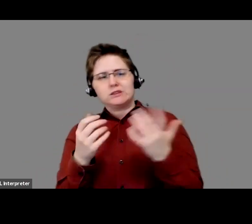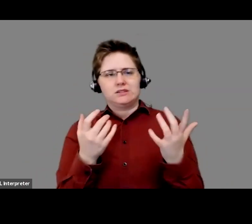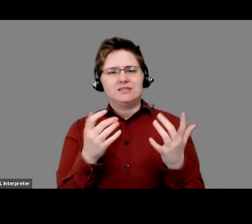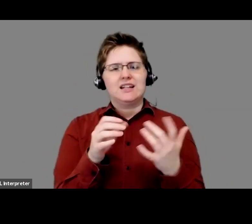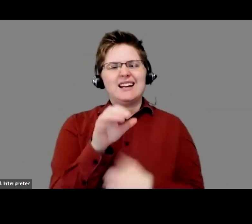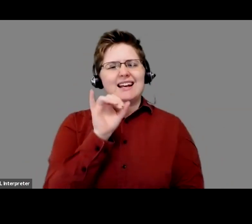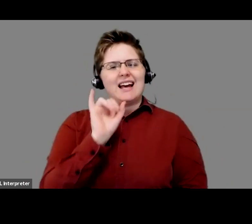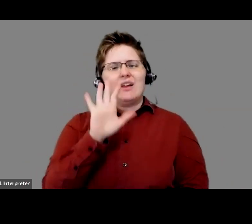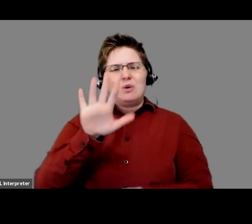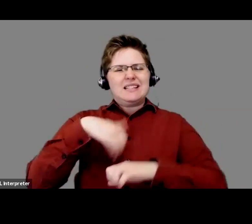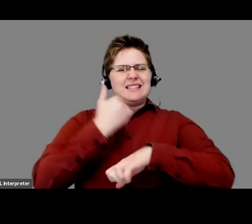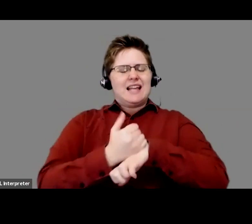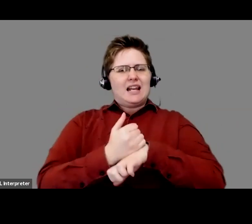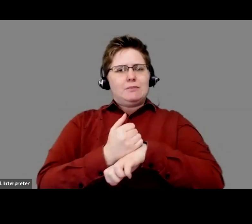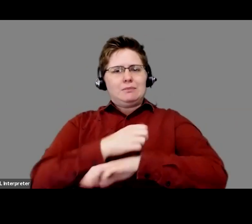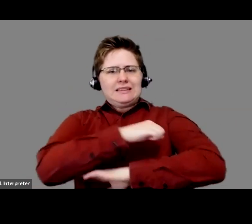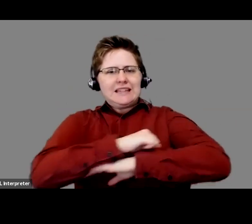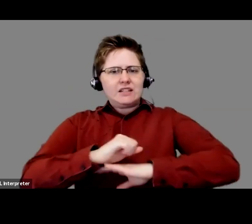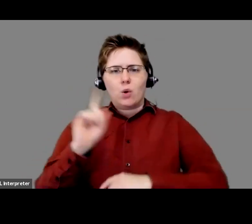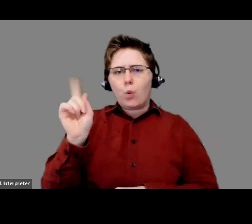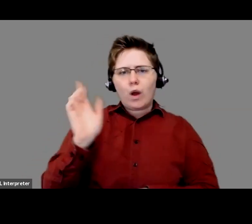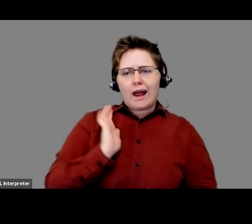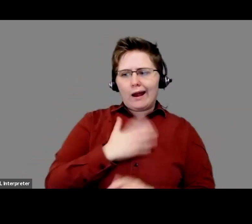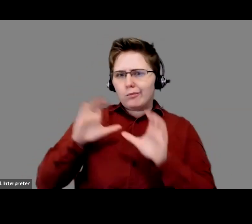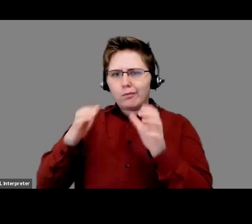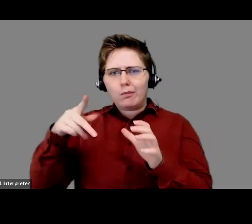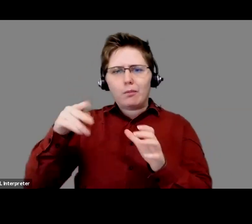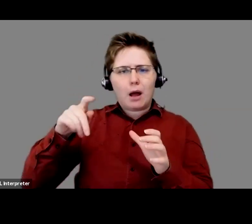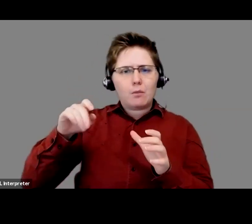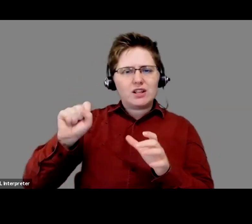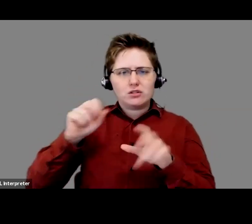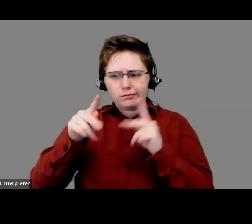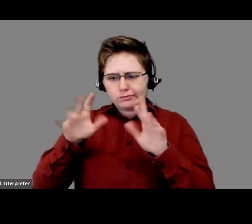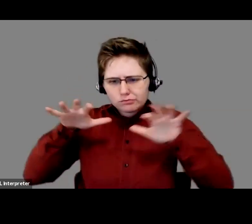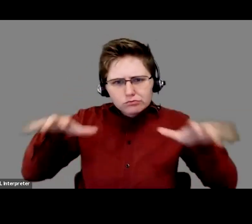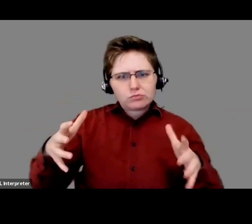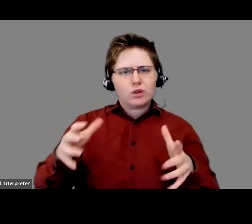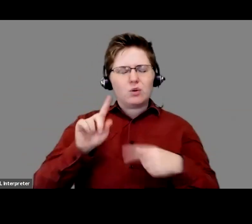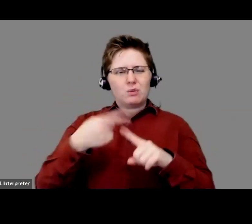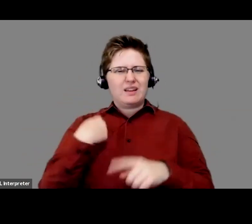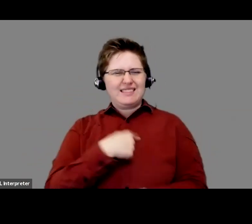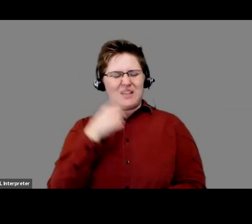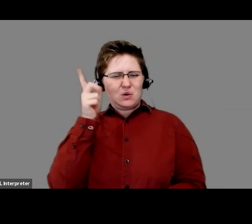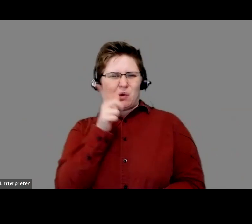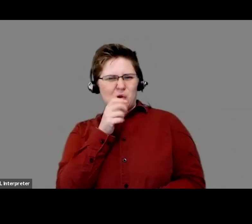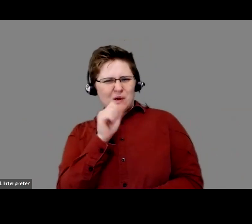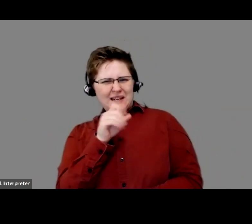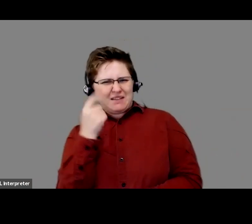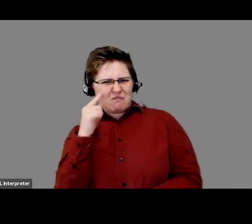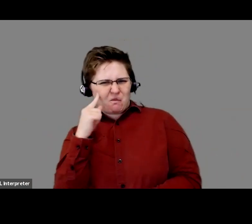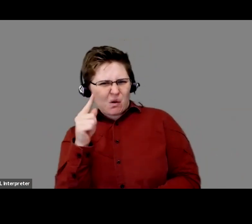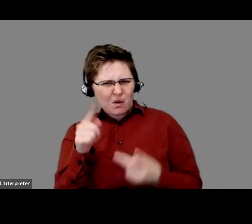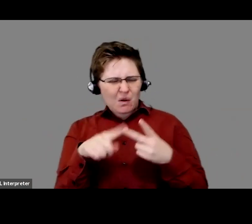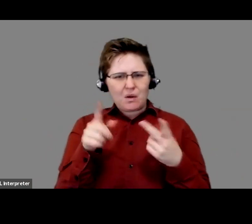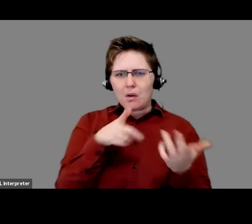that is kind of going to set the stage of where our population is. I think a lot of times when we think about who the ADA is for, or we think about